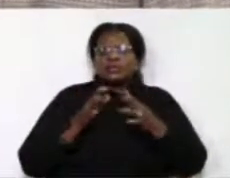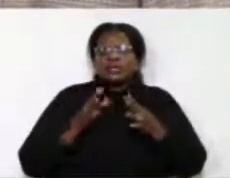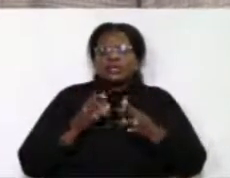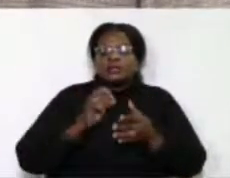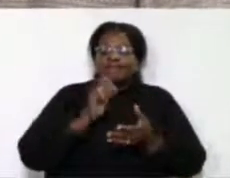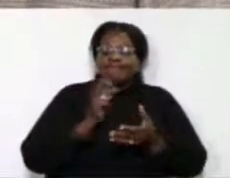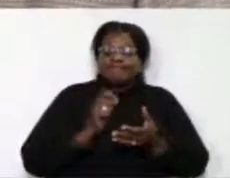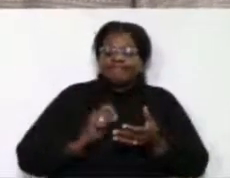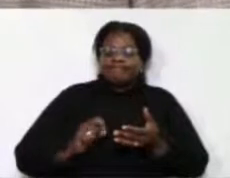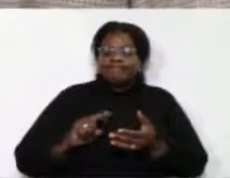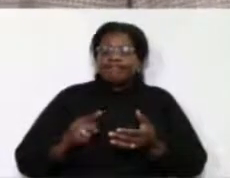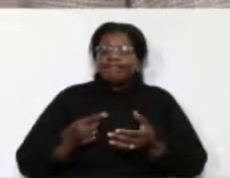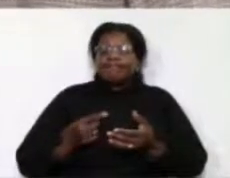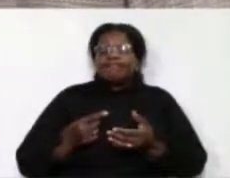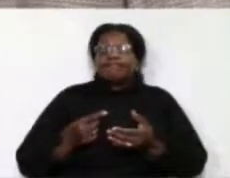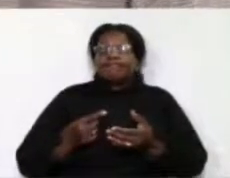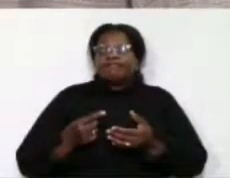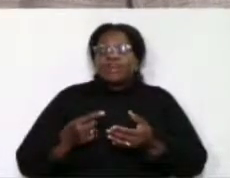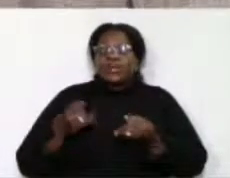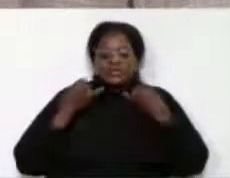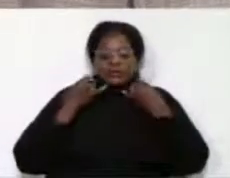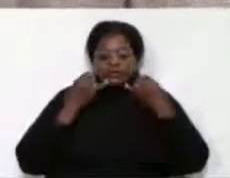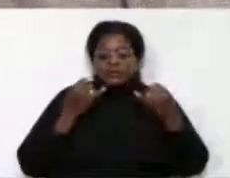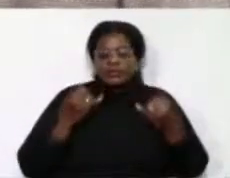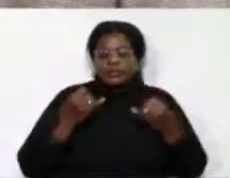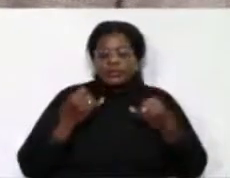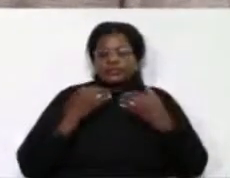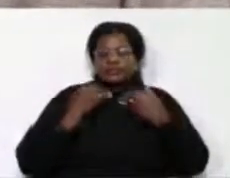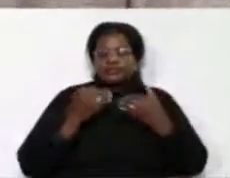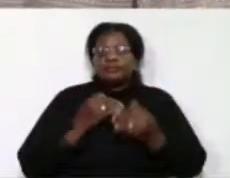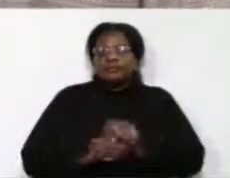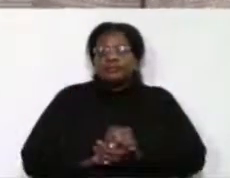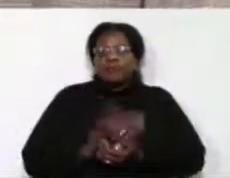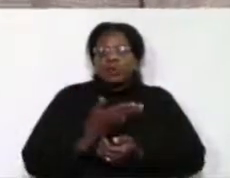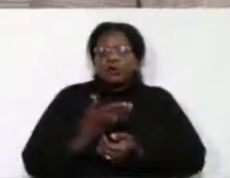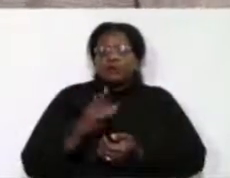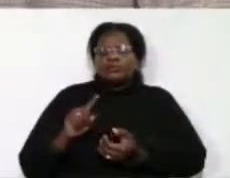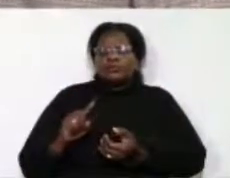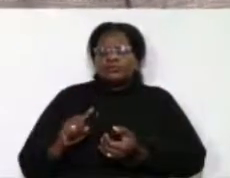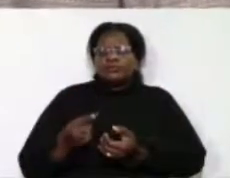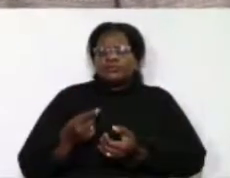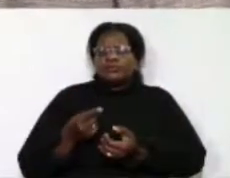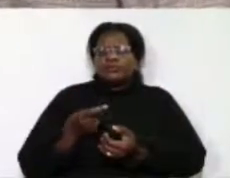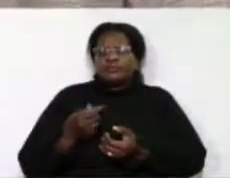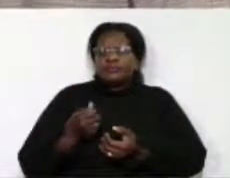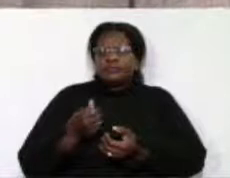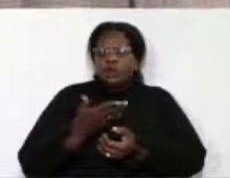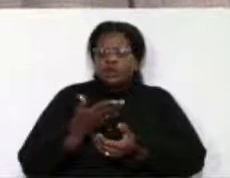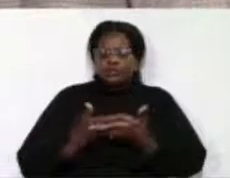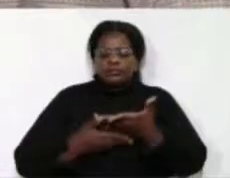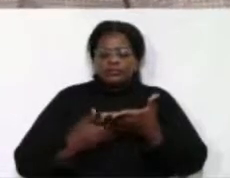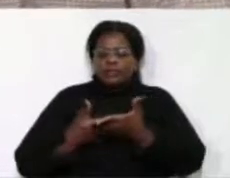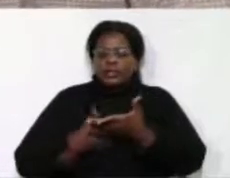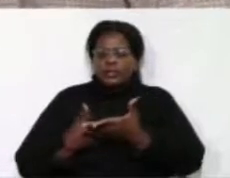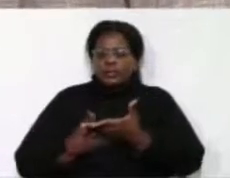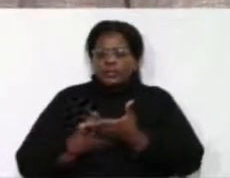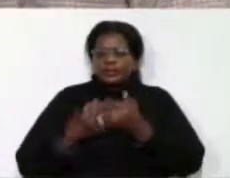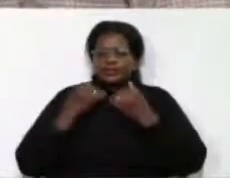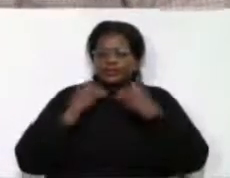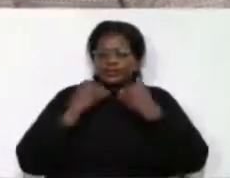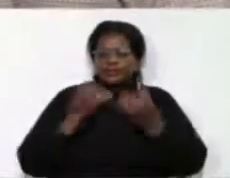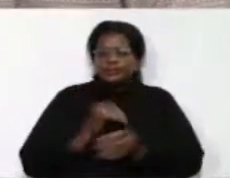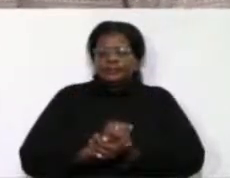early. Information is king. All of your expenses are very important. All of the receipts you keep are important. You might